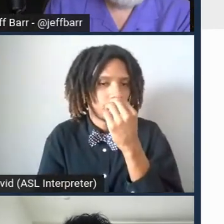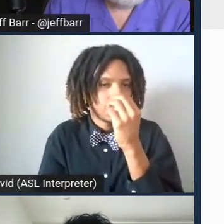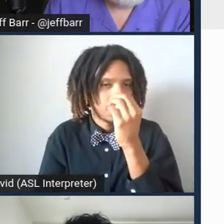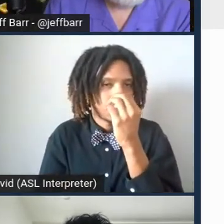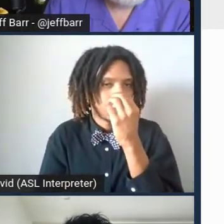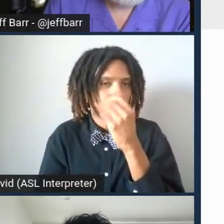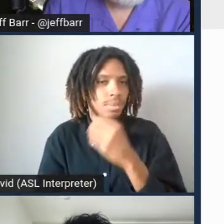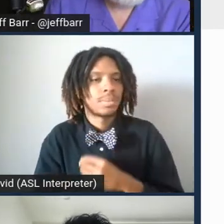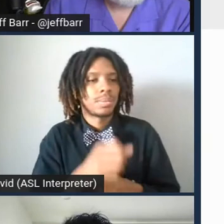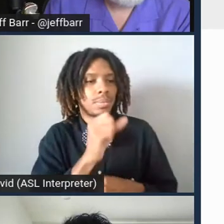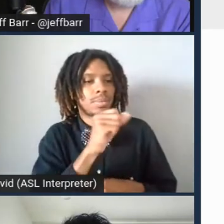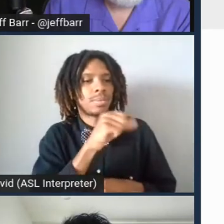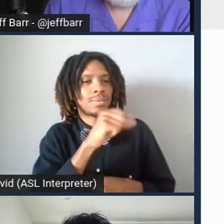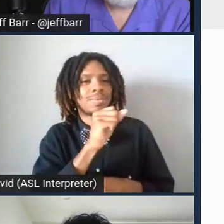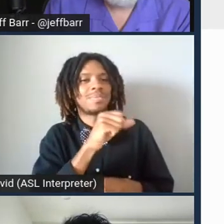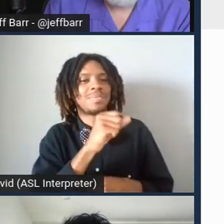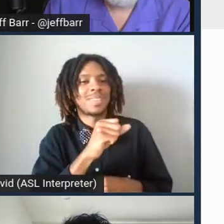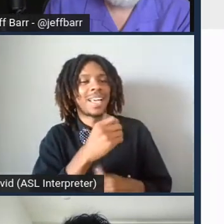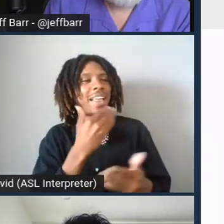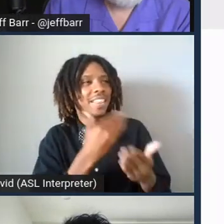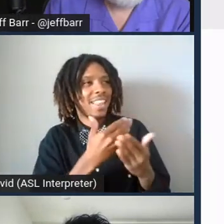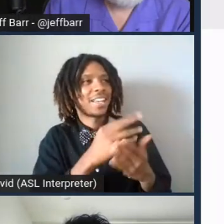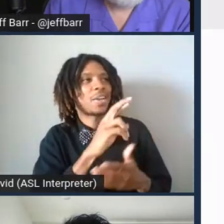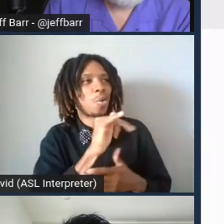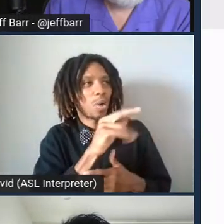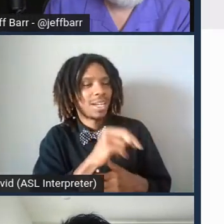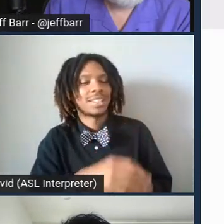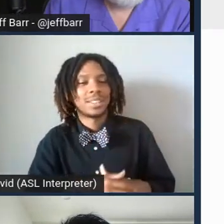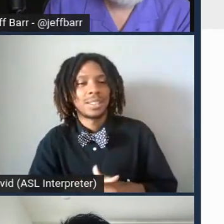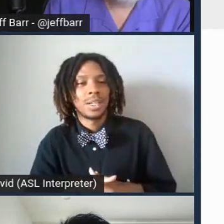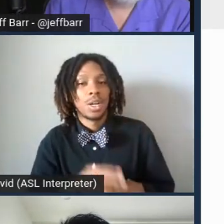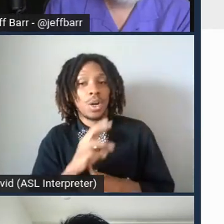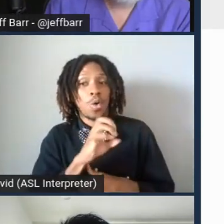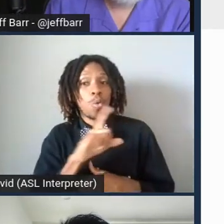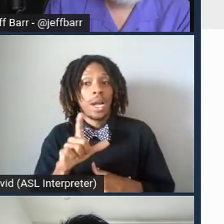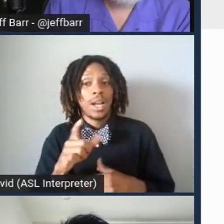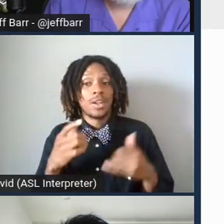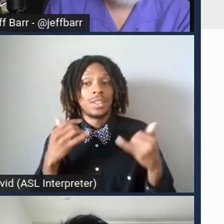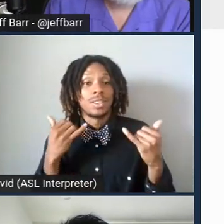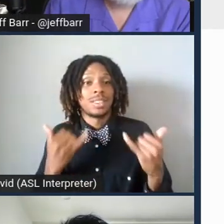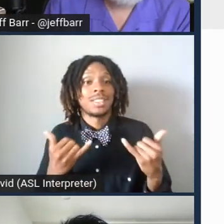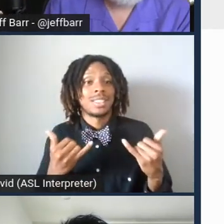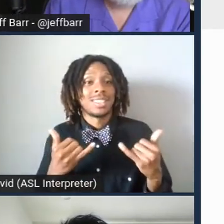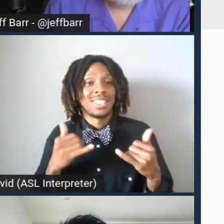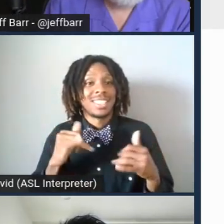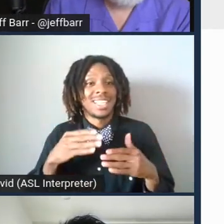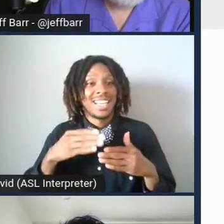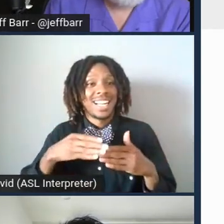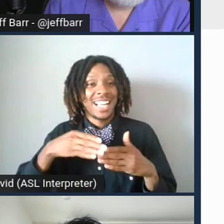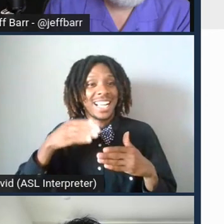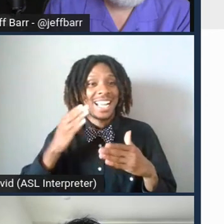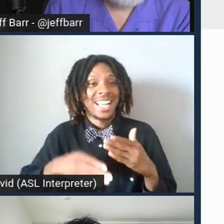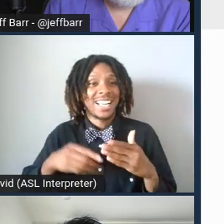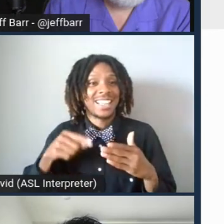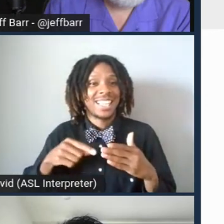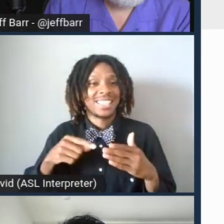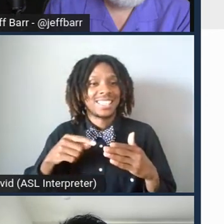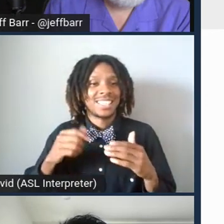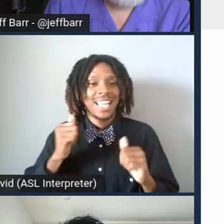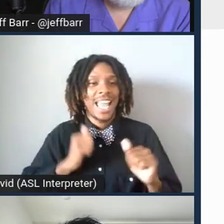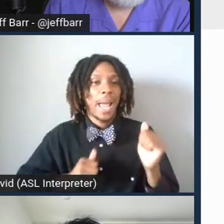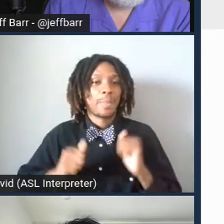Absolutely. Well said, Ryan. Well, that brings us to the end of the episode.